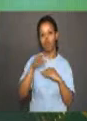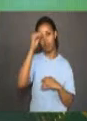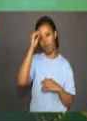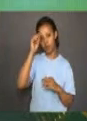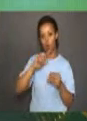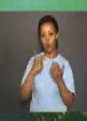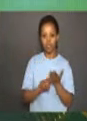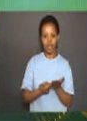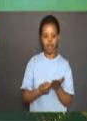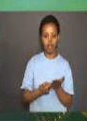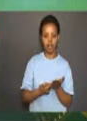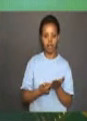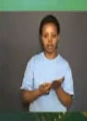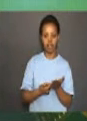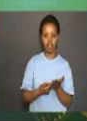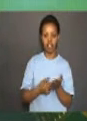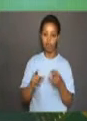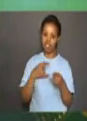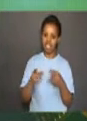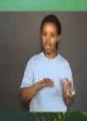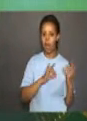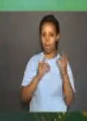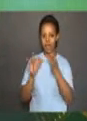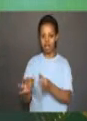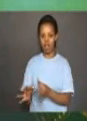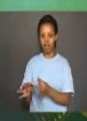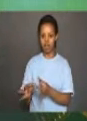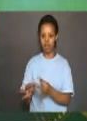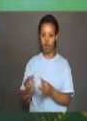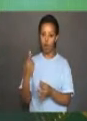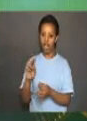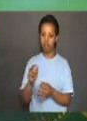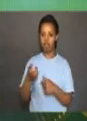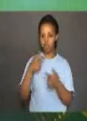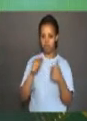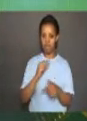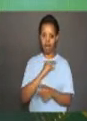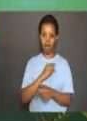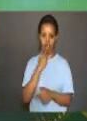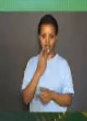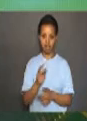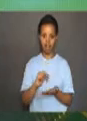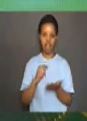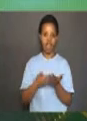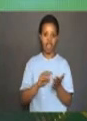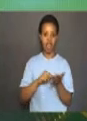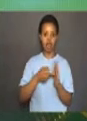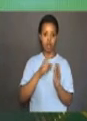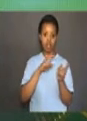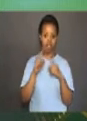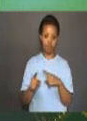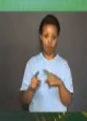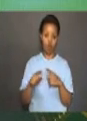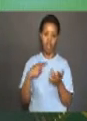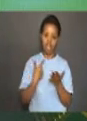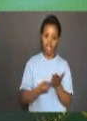the notion of inheritance of acquired traits, which means that species inherit